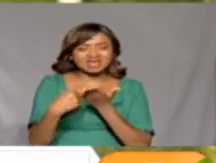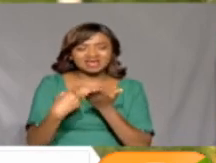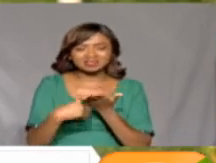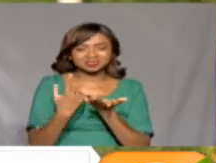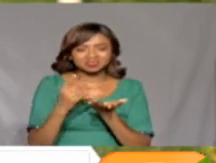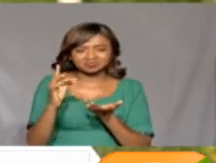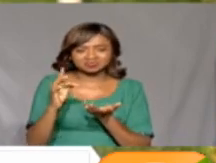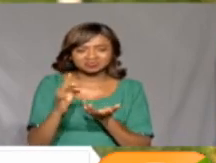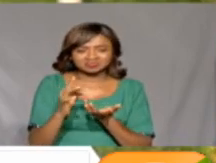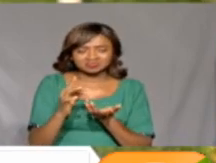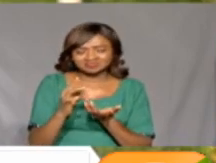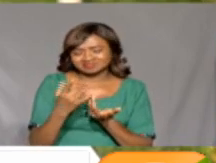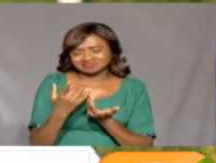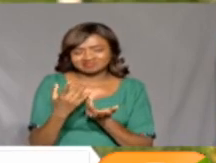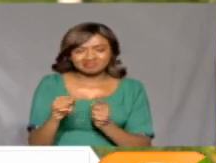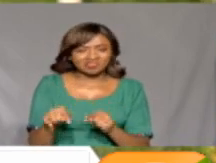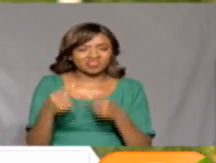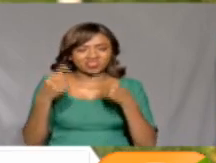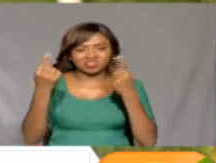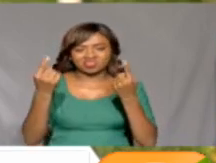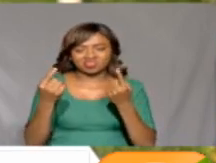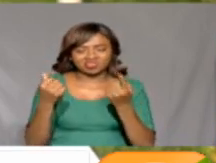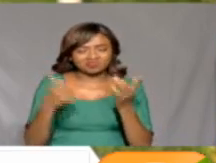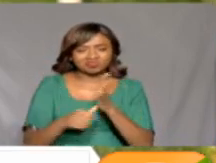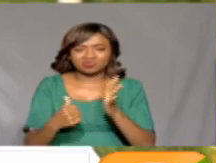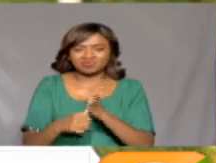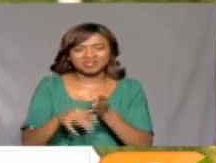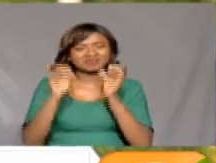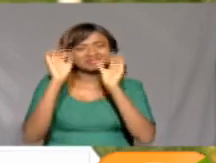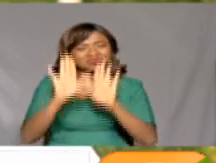and it is nonsensical. Yeah.